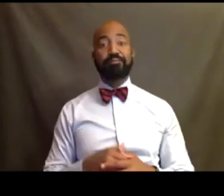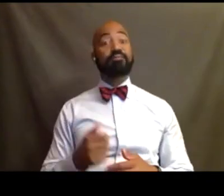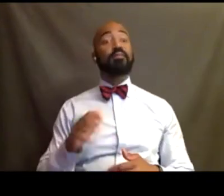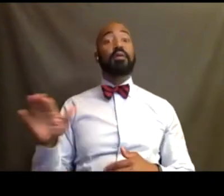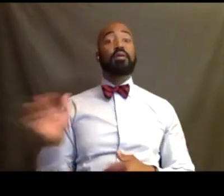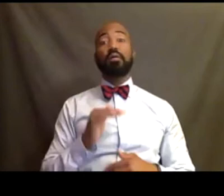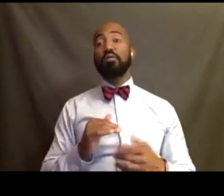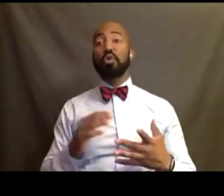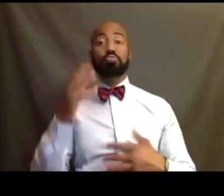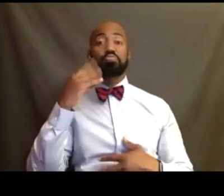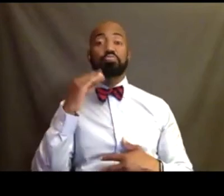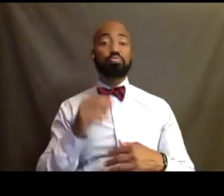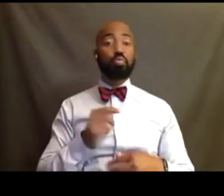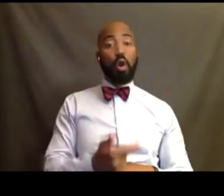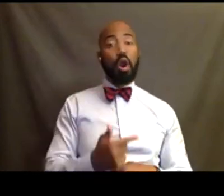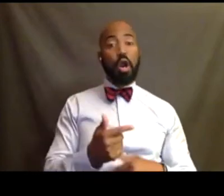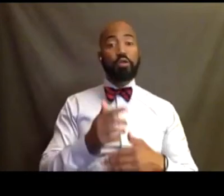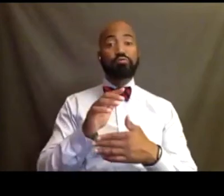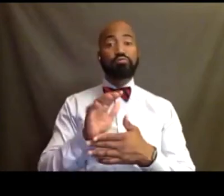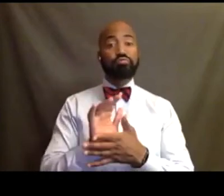having the conversation about the title?